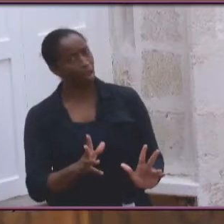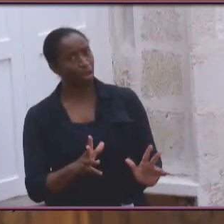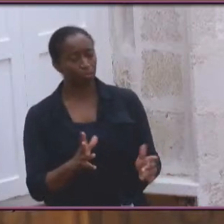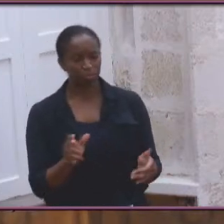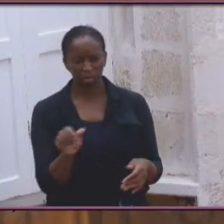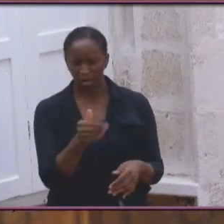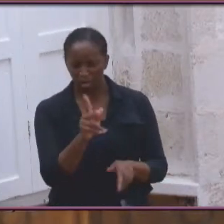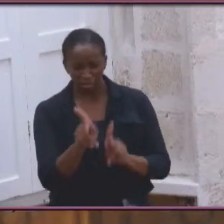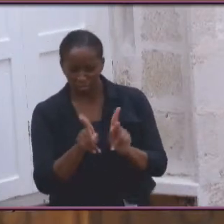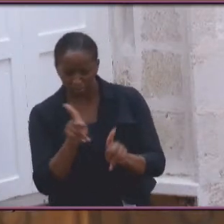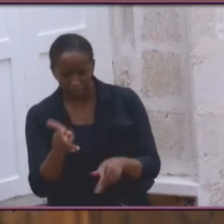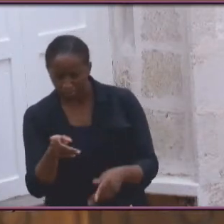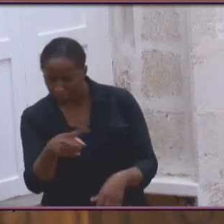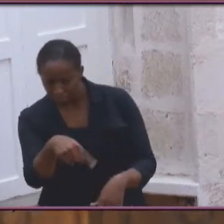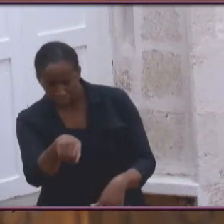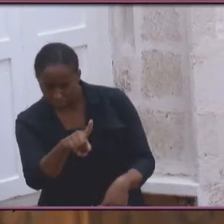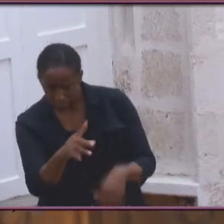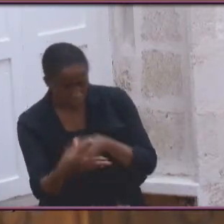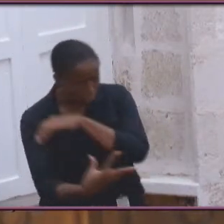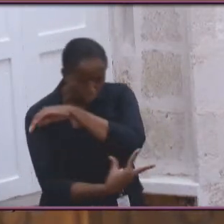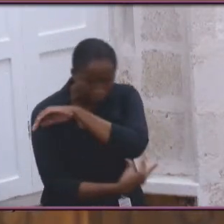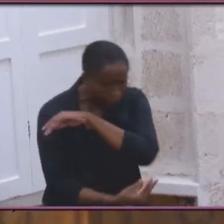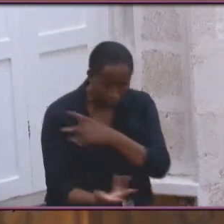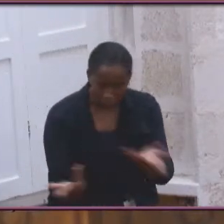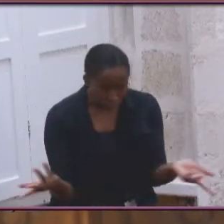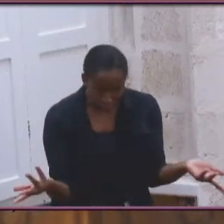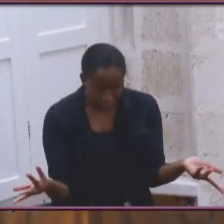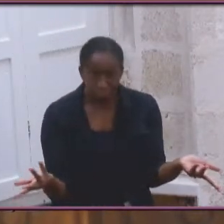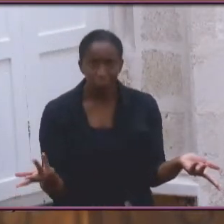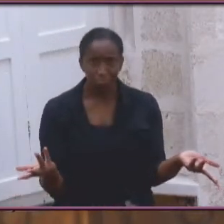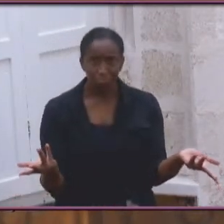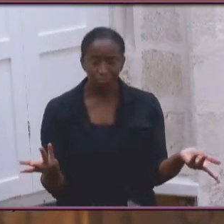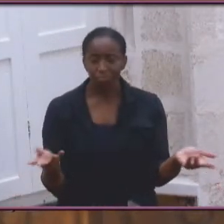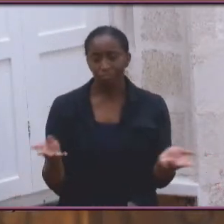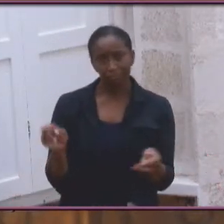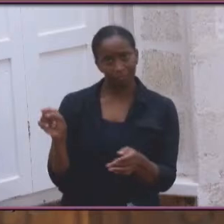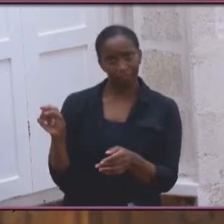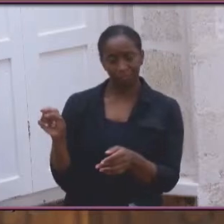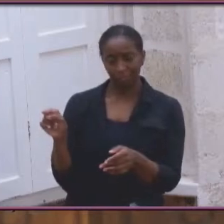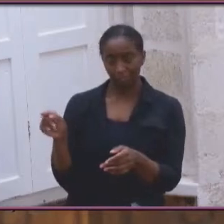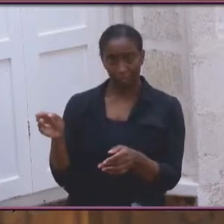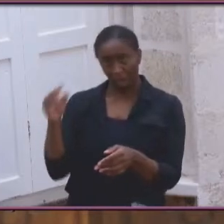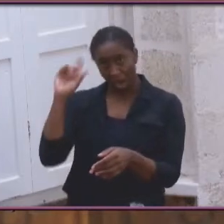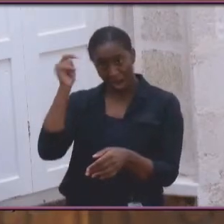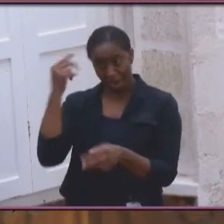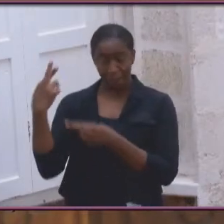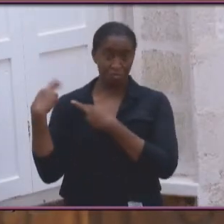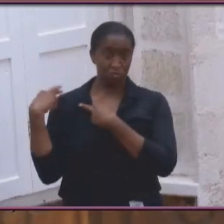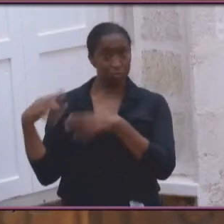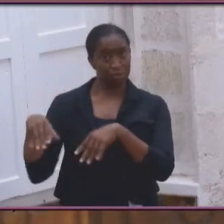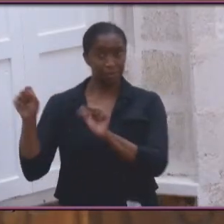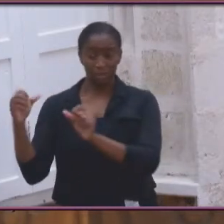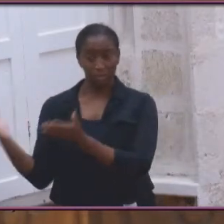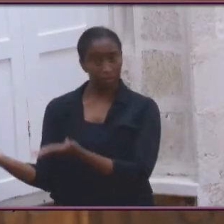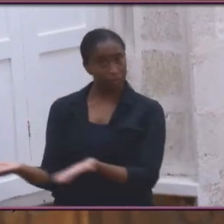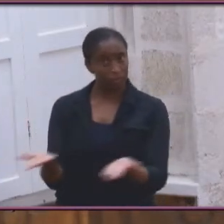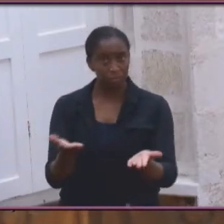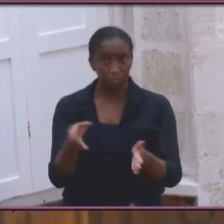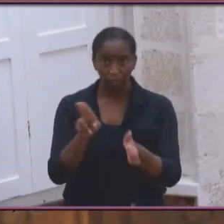of these cases, there are relatives, but they don't come to claim these bodies. and we are faced with a mountain